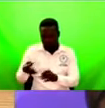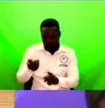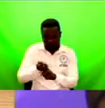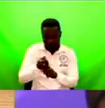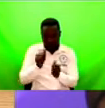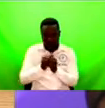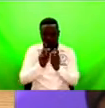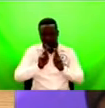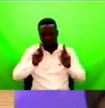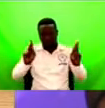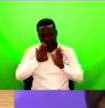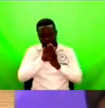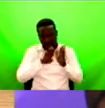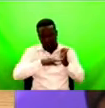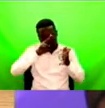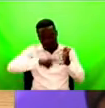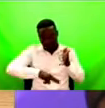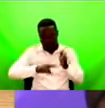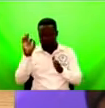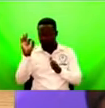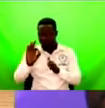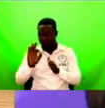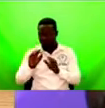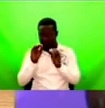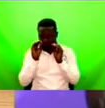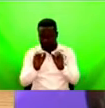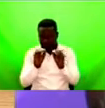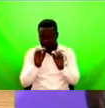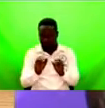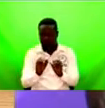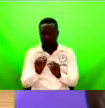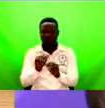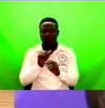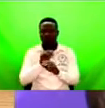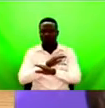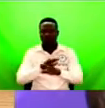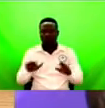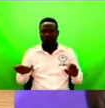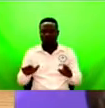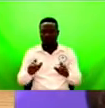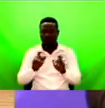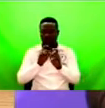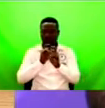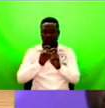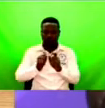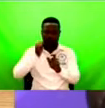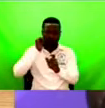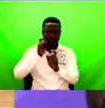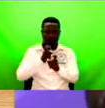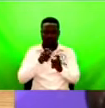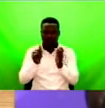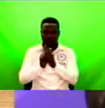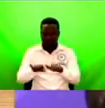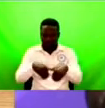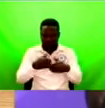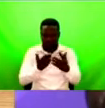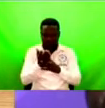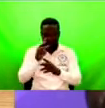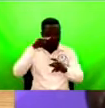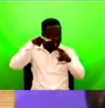of Scripture, to preaching and to teaching. Do not neglect your gift, which was given you through the